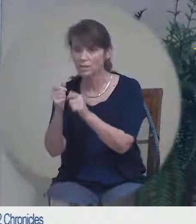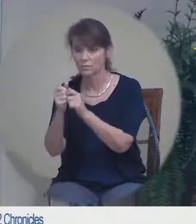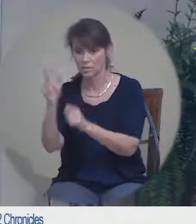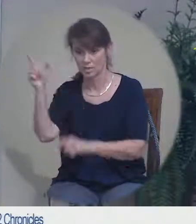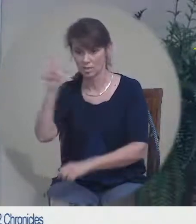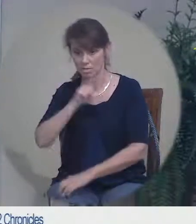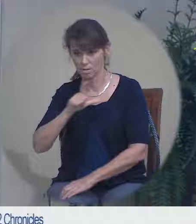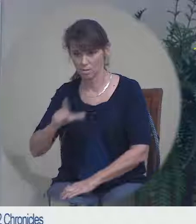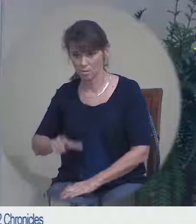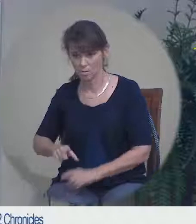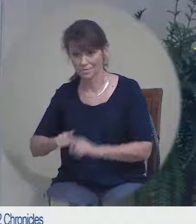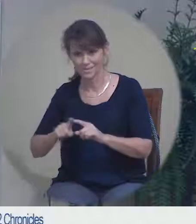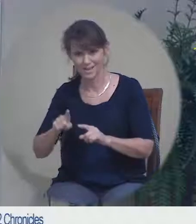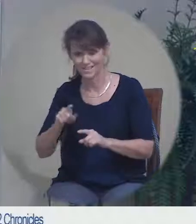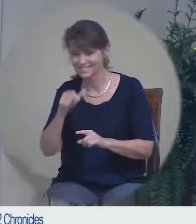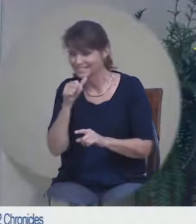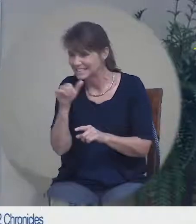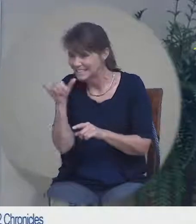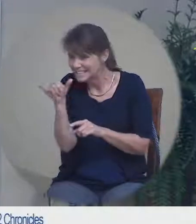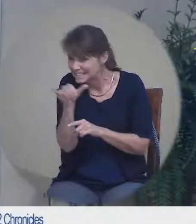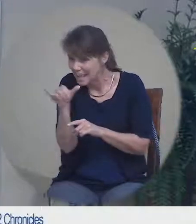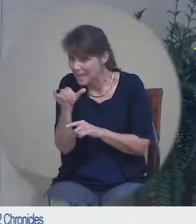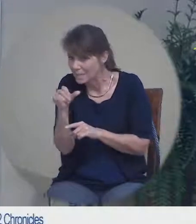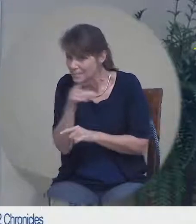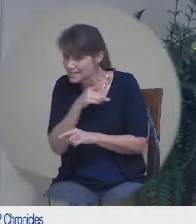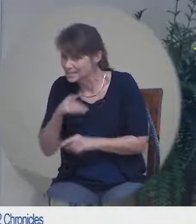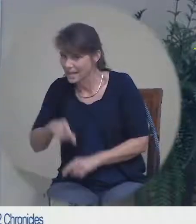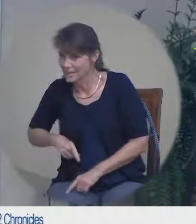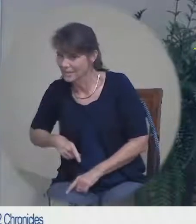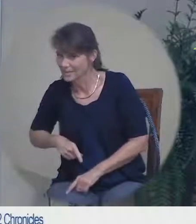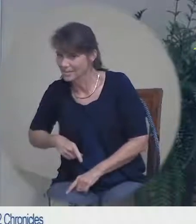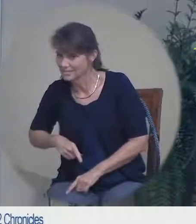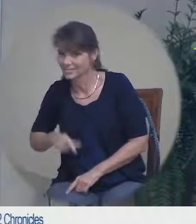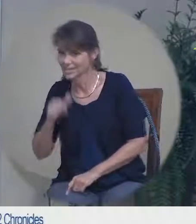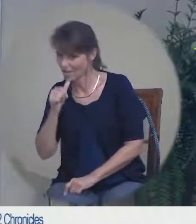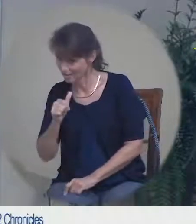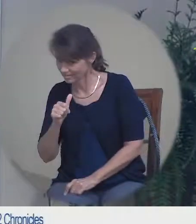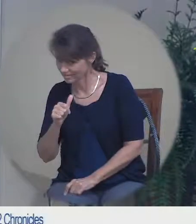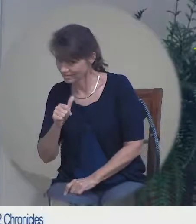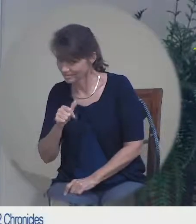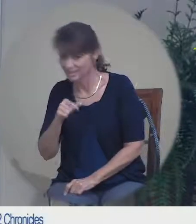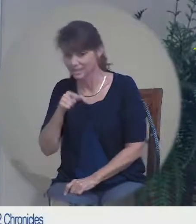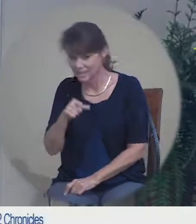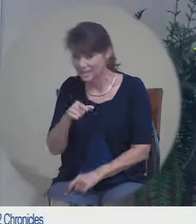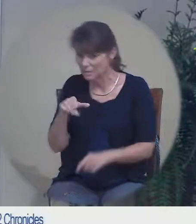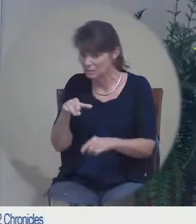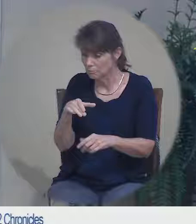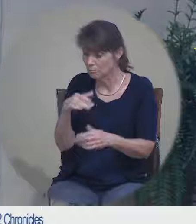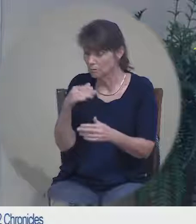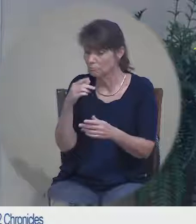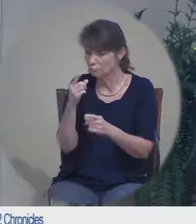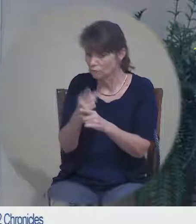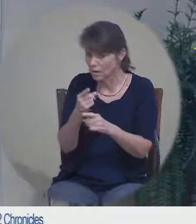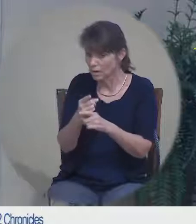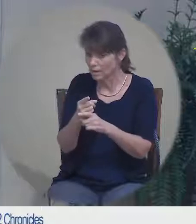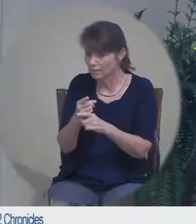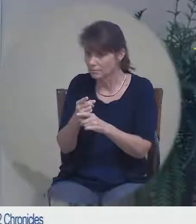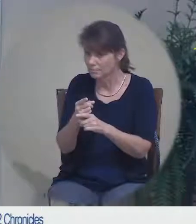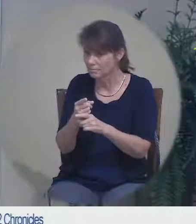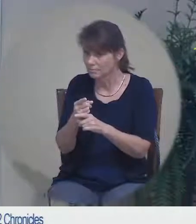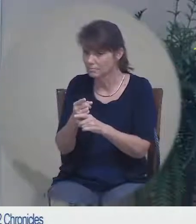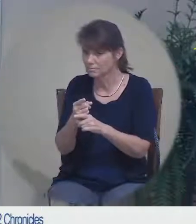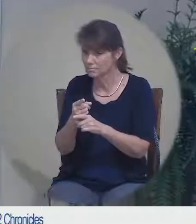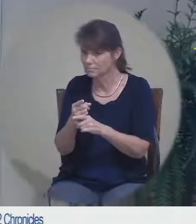like David his fathers. What do you think that means? That he did right in the eyes of the Lord,